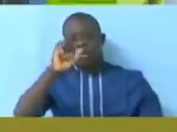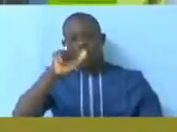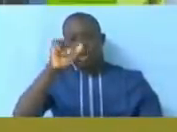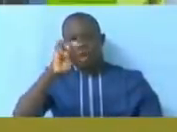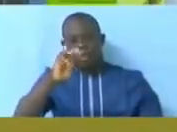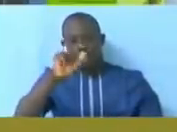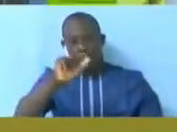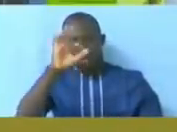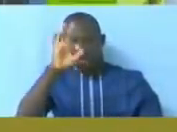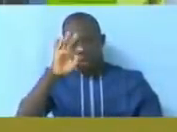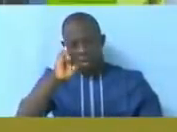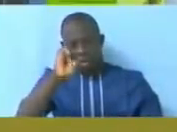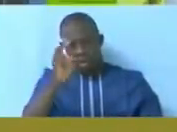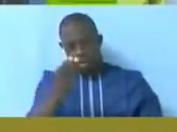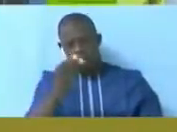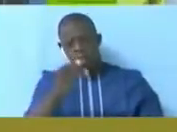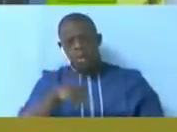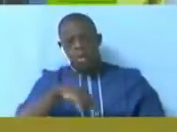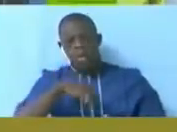issue about